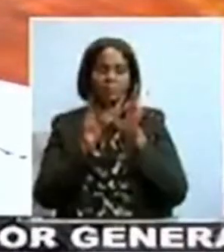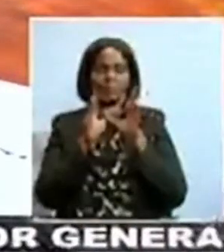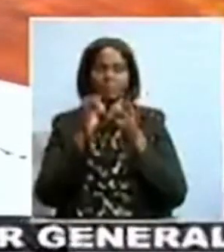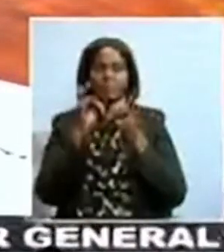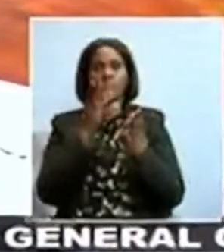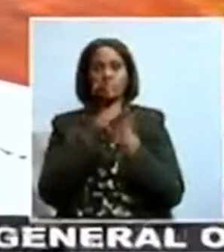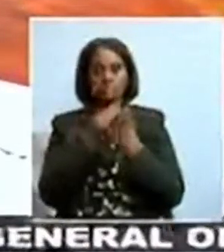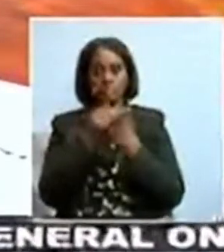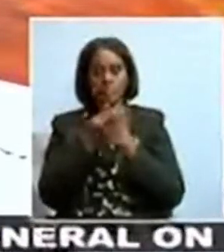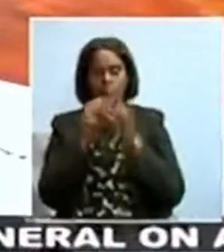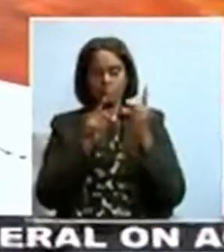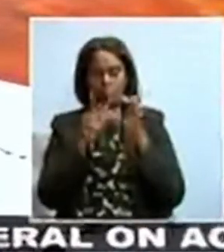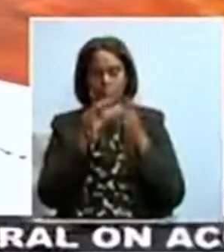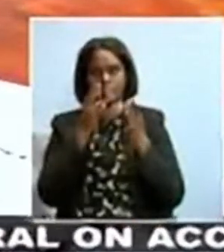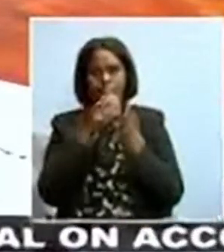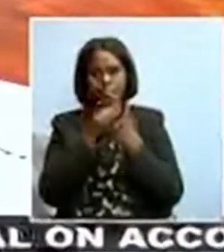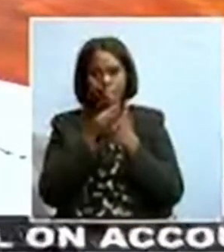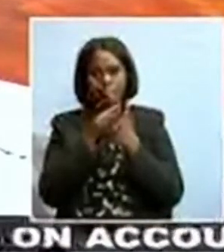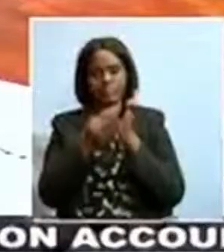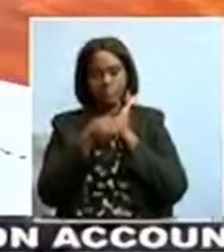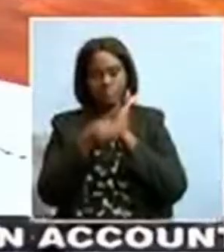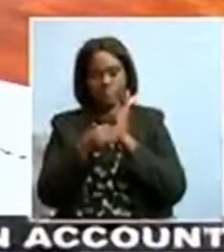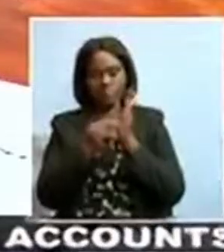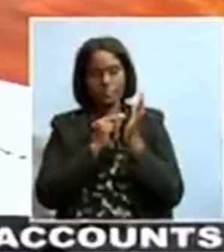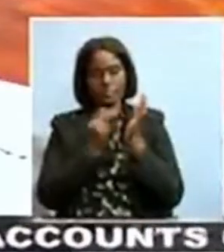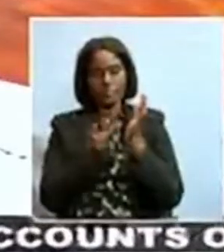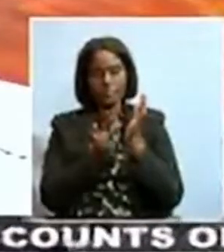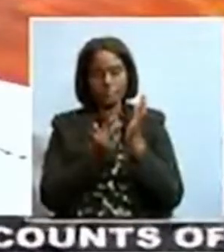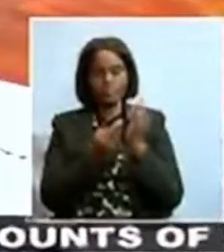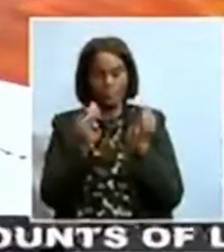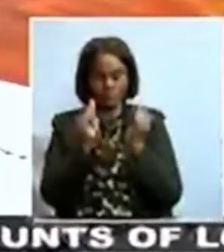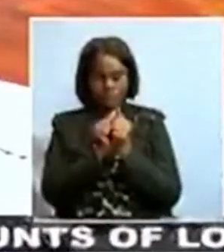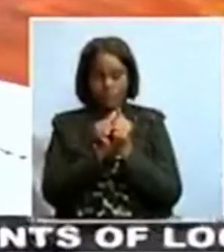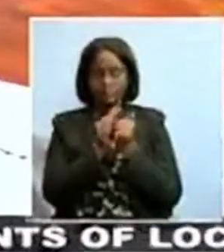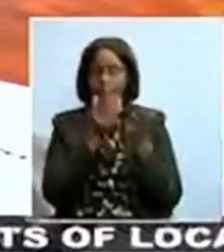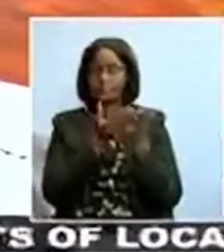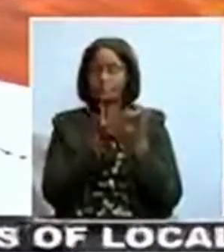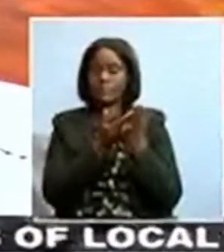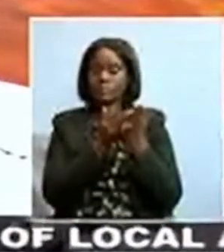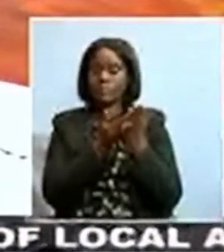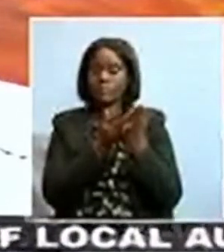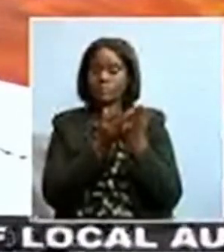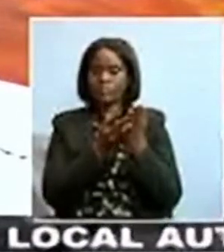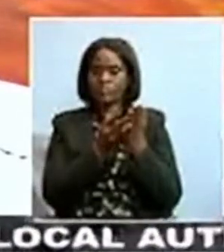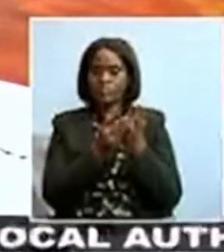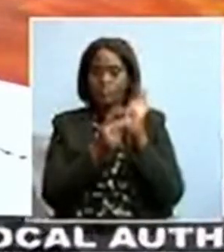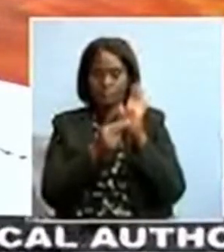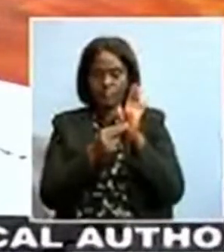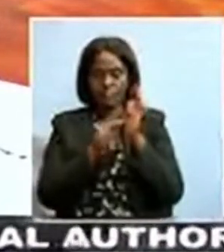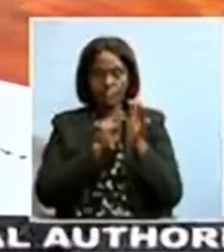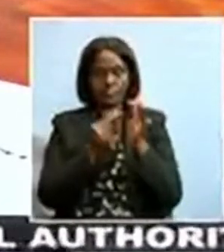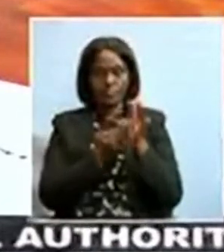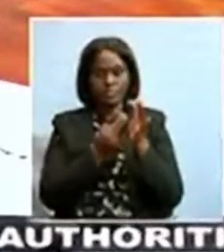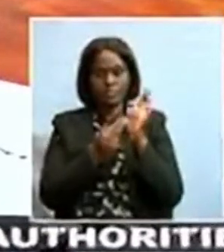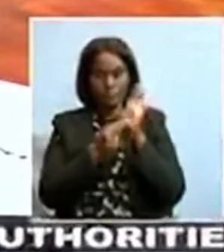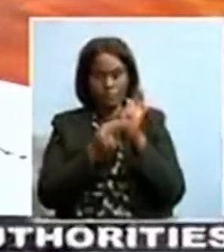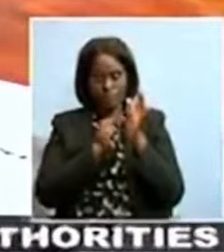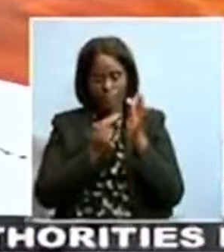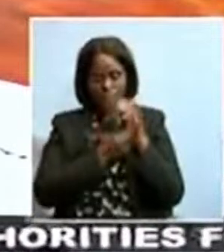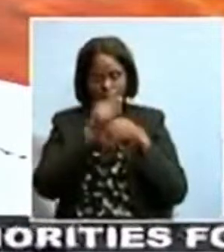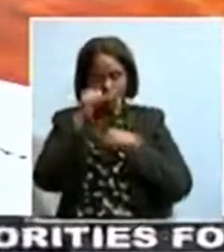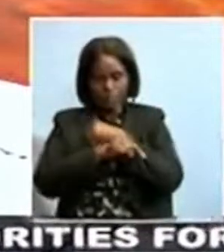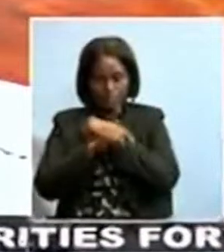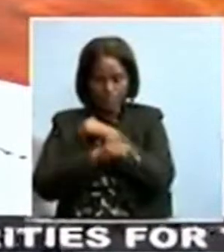Finance to lead us in terms of showing us the